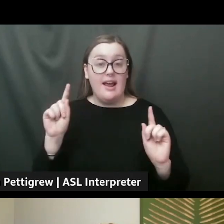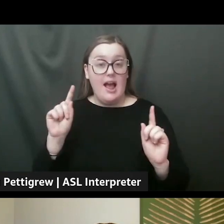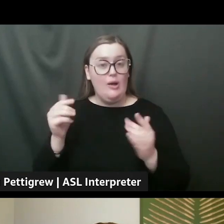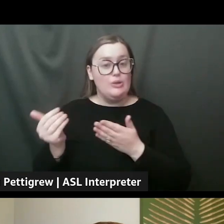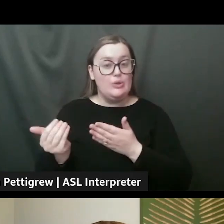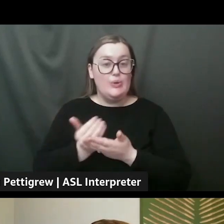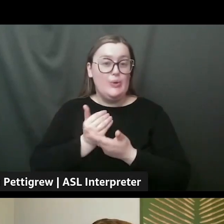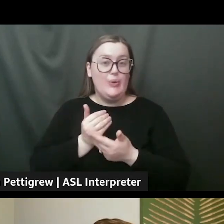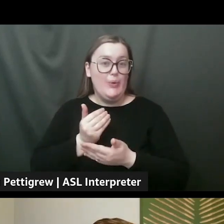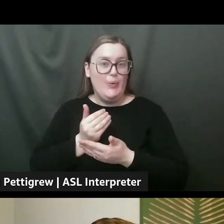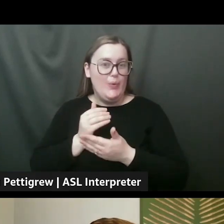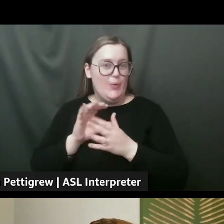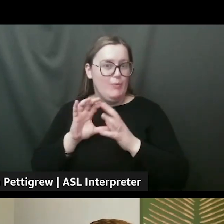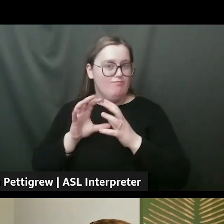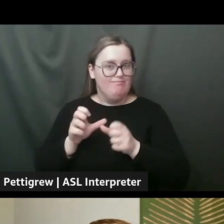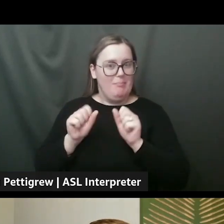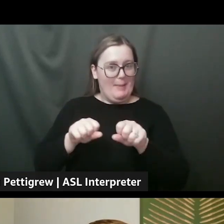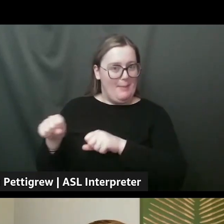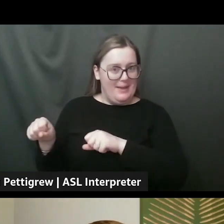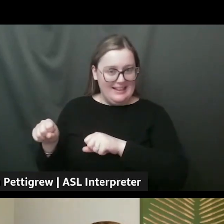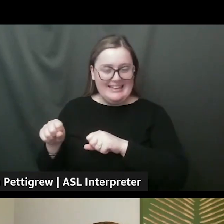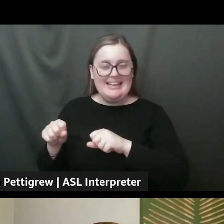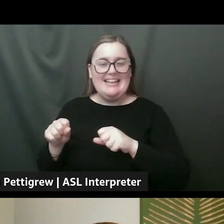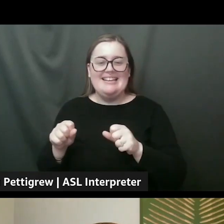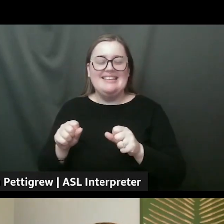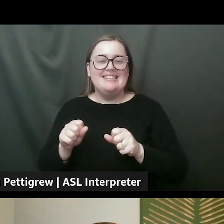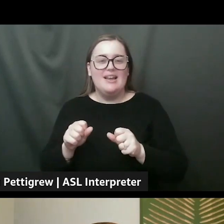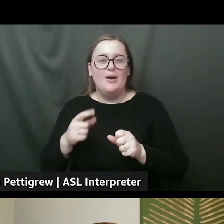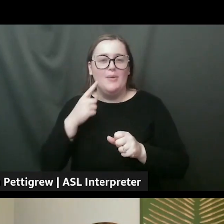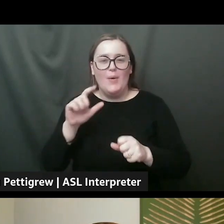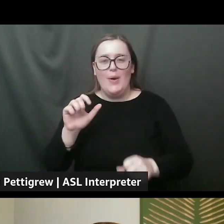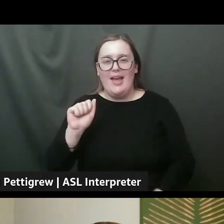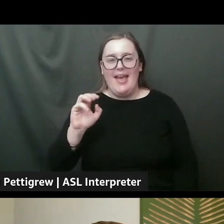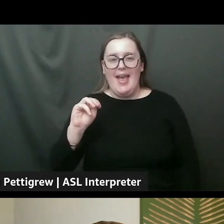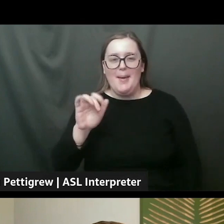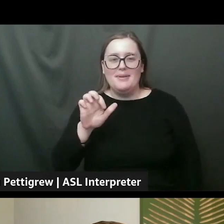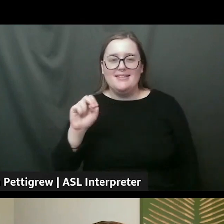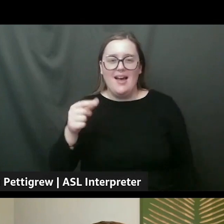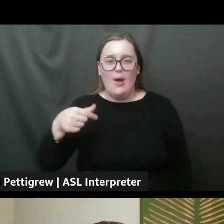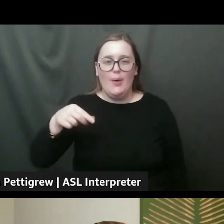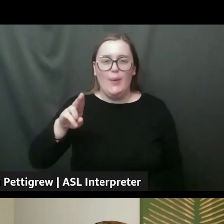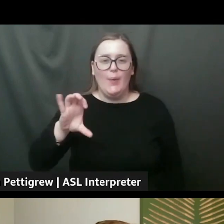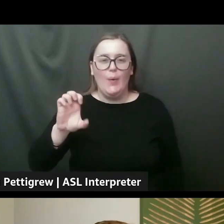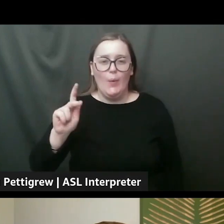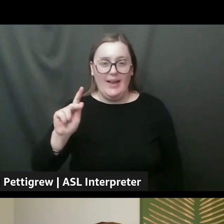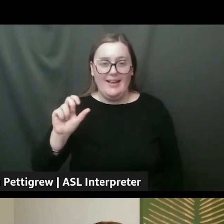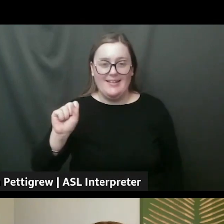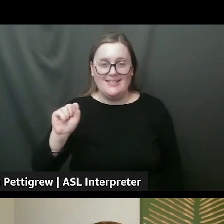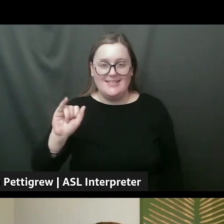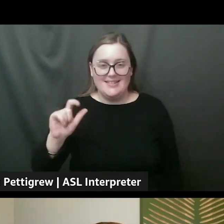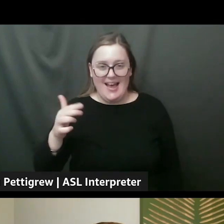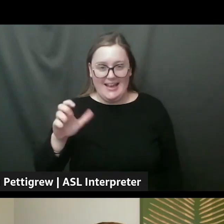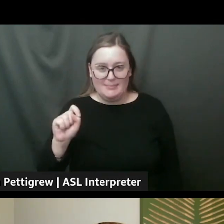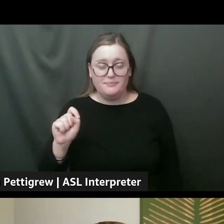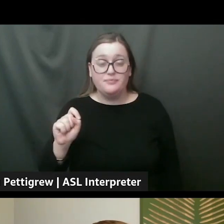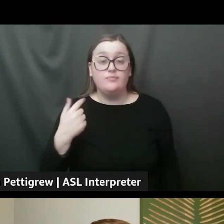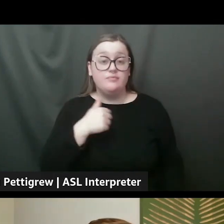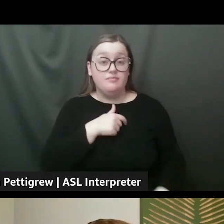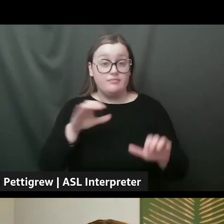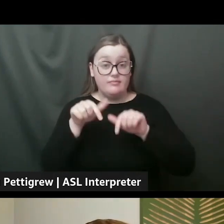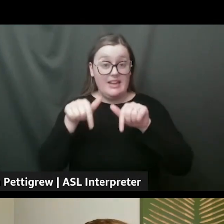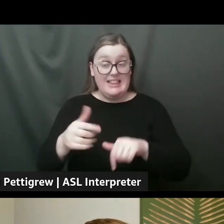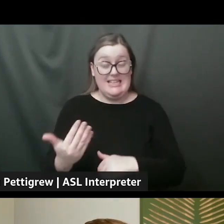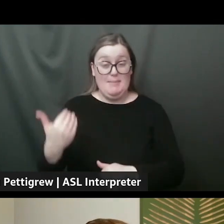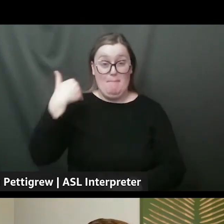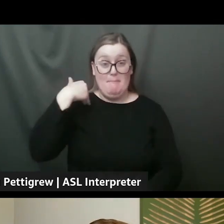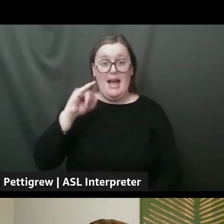set of capabilities that's coming to Amazon Quicksight. And we actually did this back in